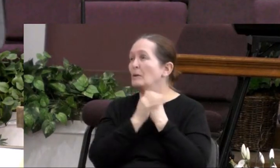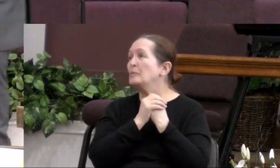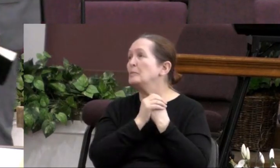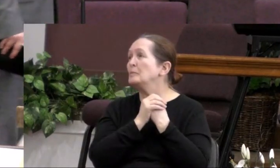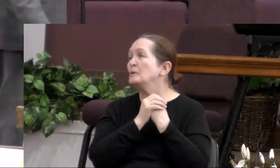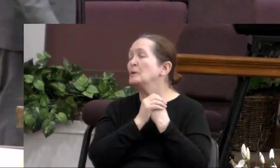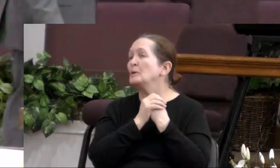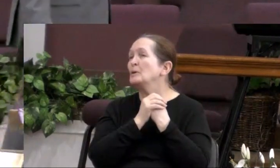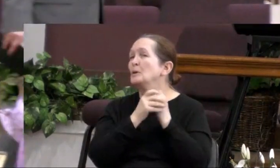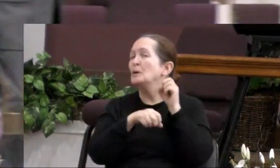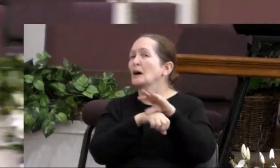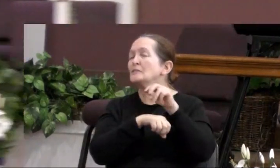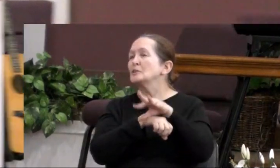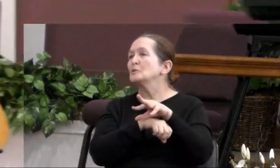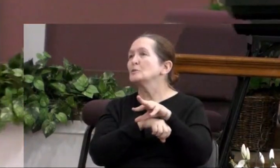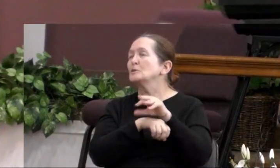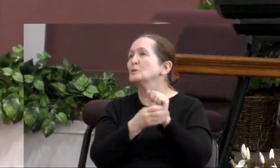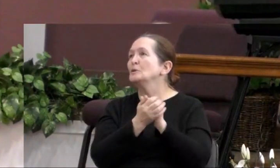that commercial for,